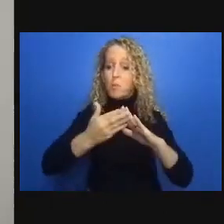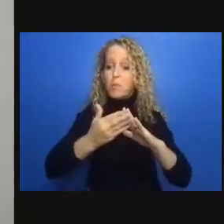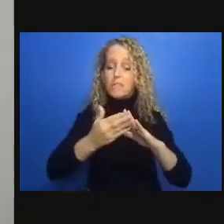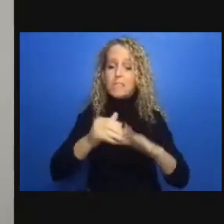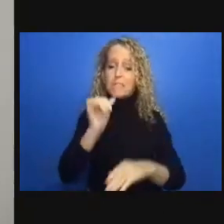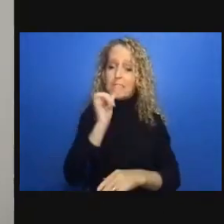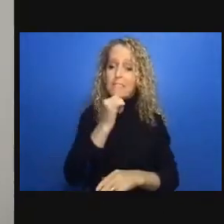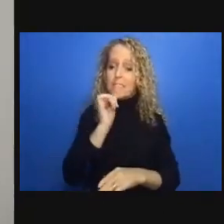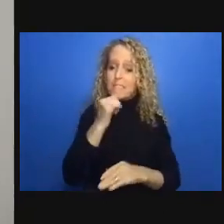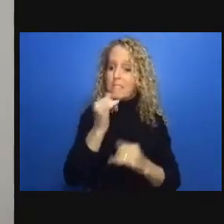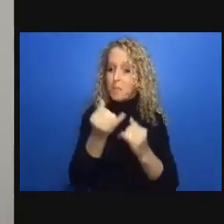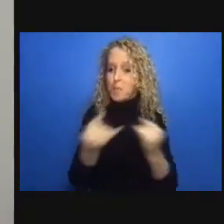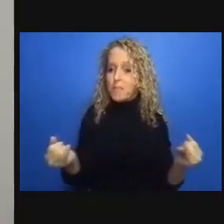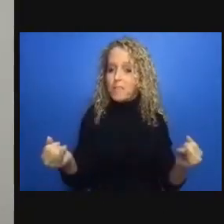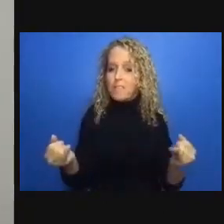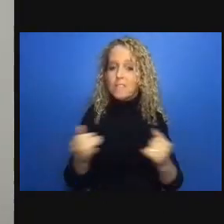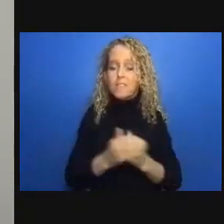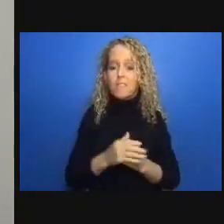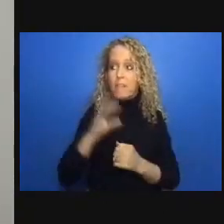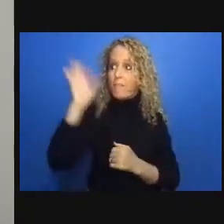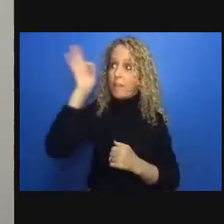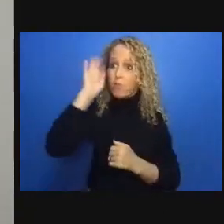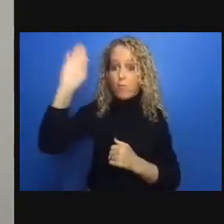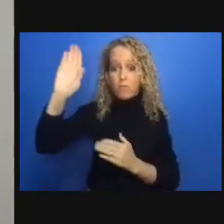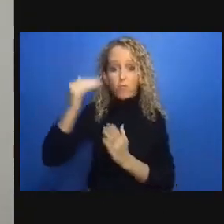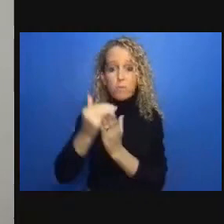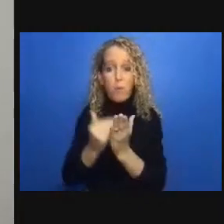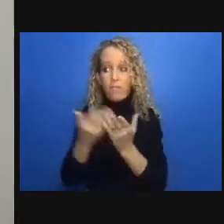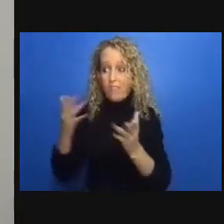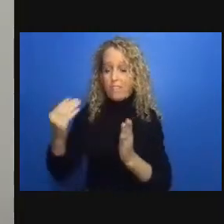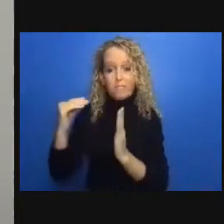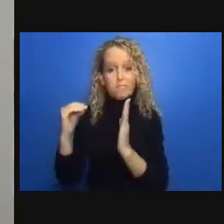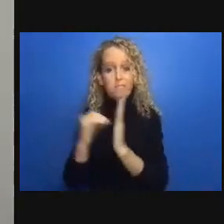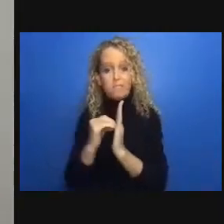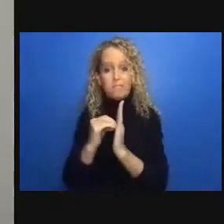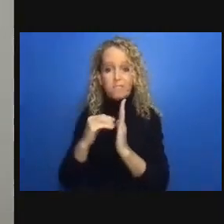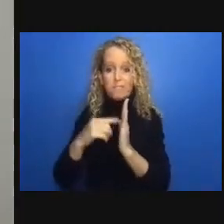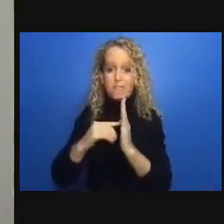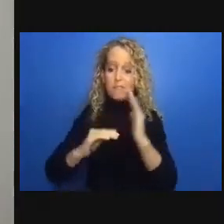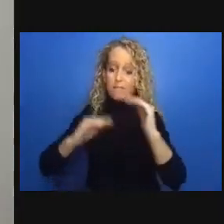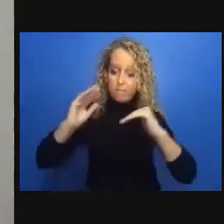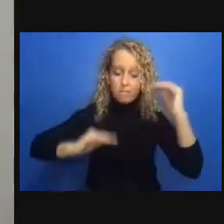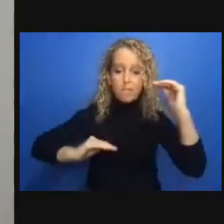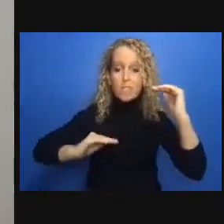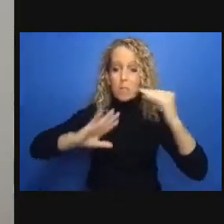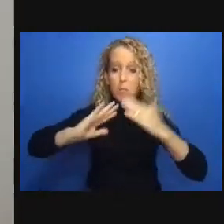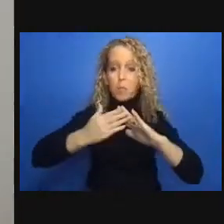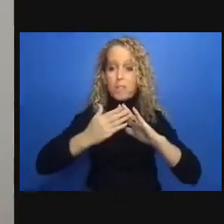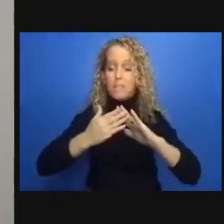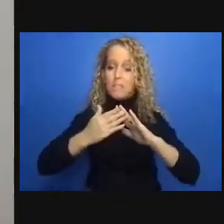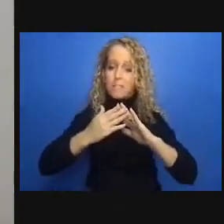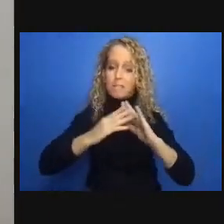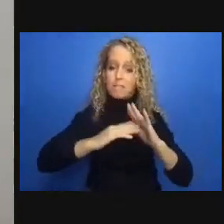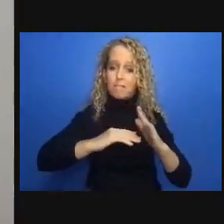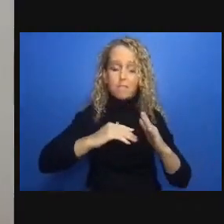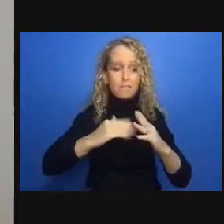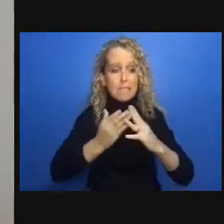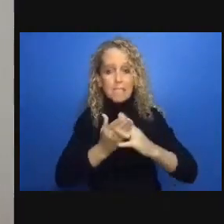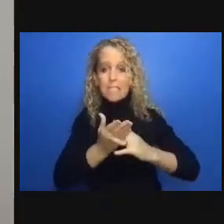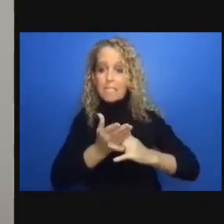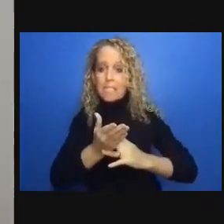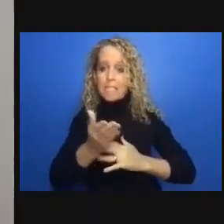the marginalized communities were hit harder and had less services, and those are the people that are going to need our support in going